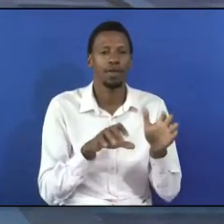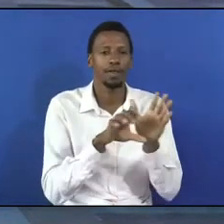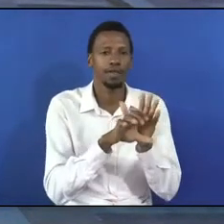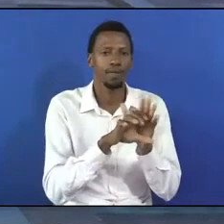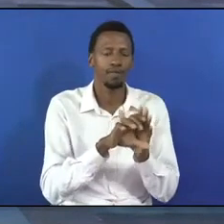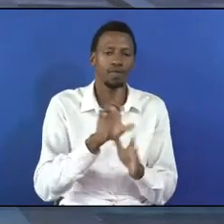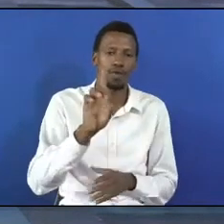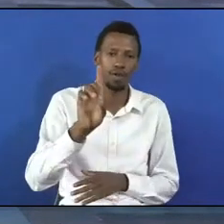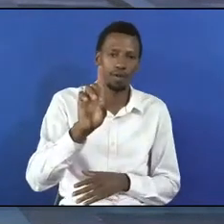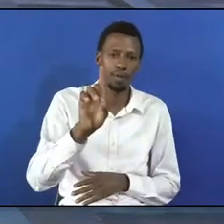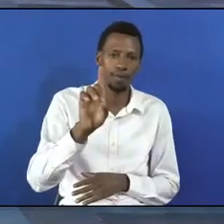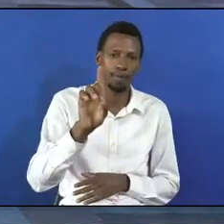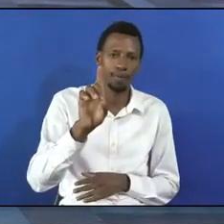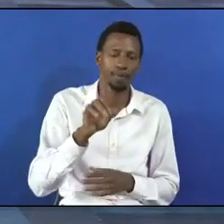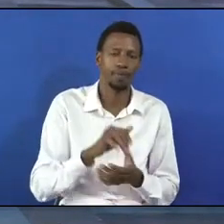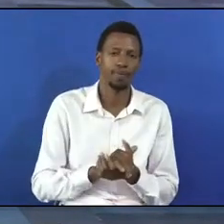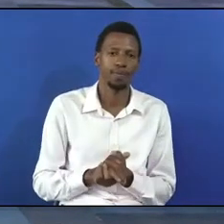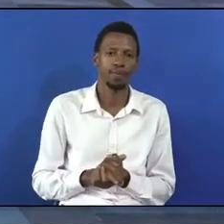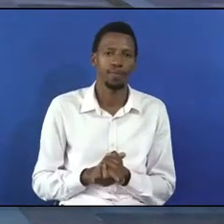chapter